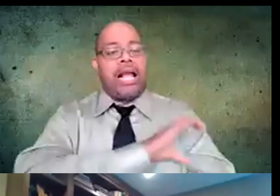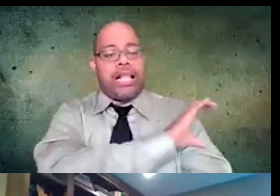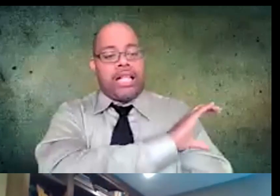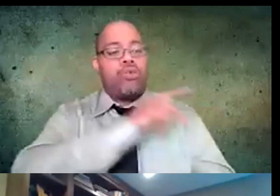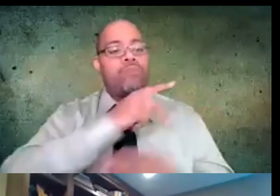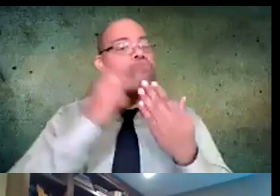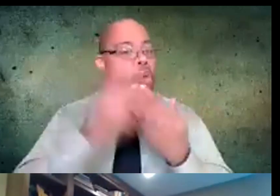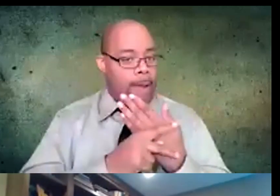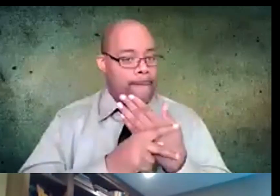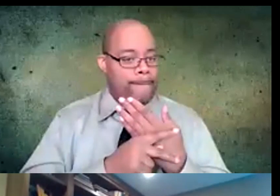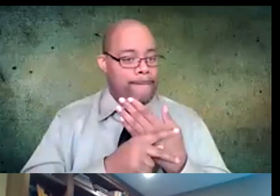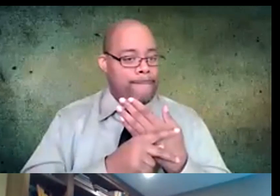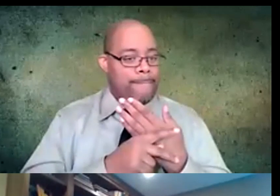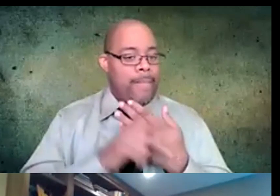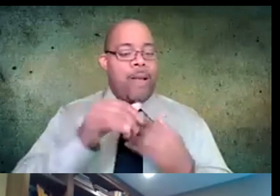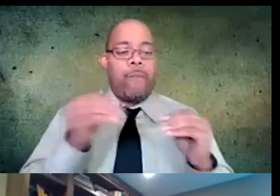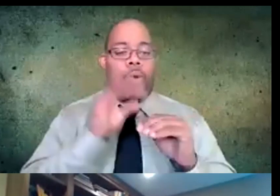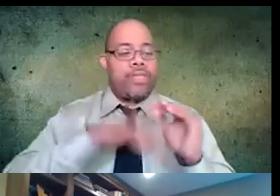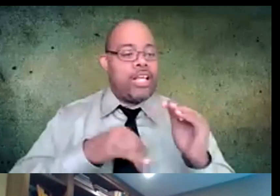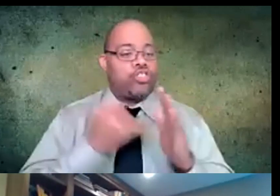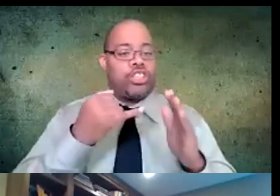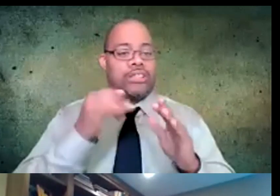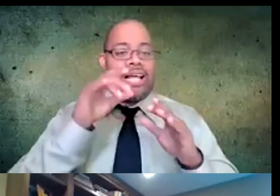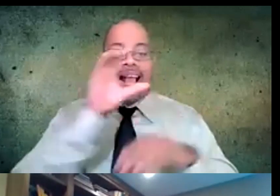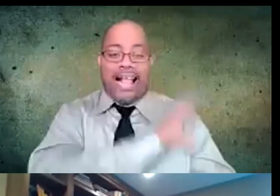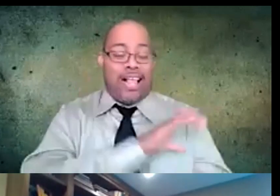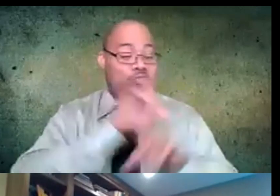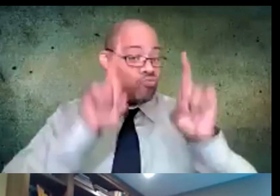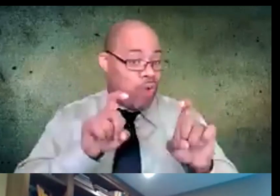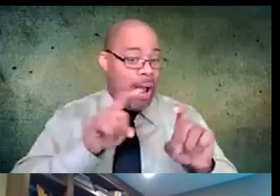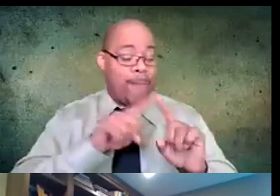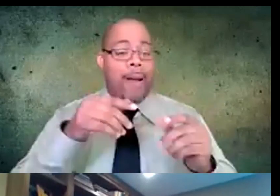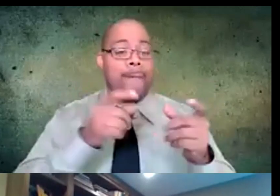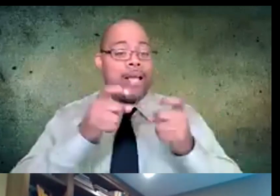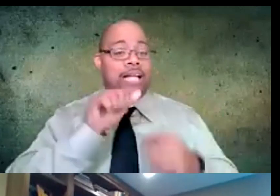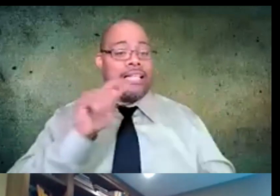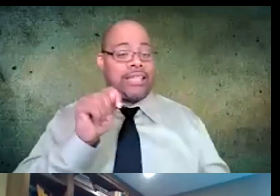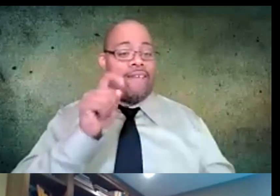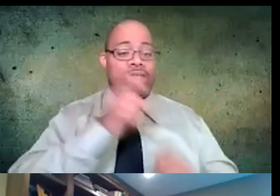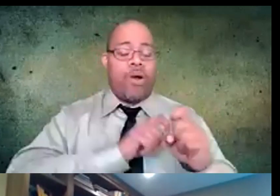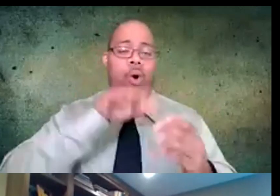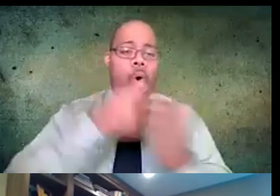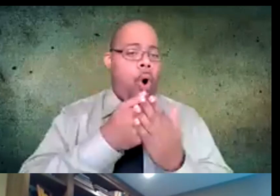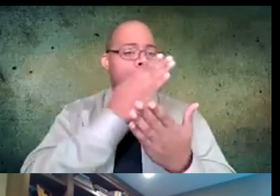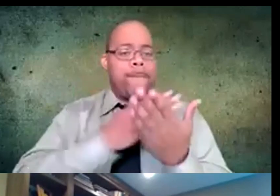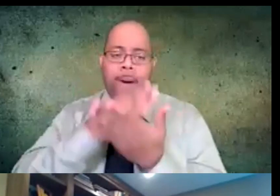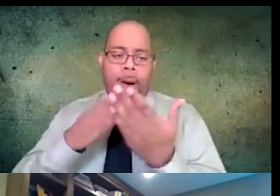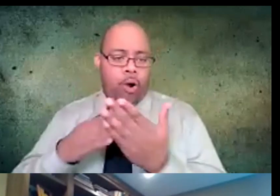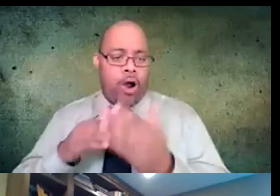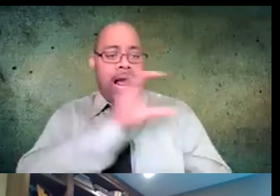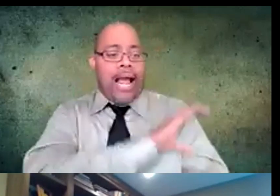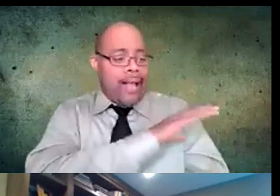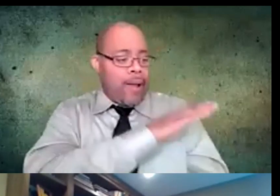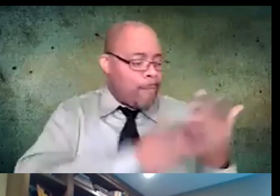program. That is more than just clinical trials, but really managing an asset from all aspects: the clinical piece,